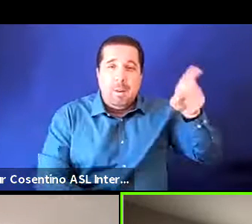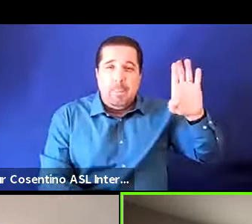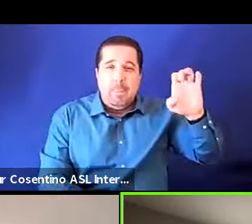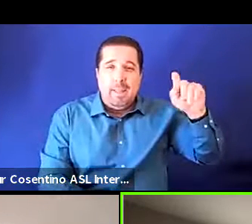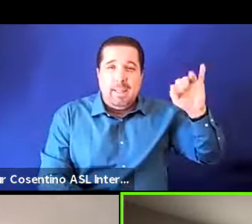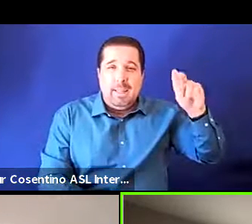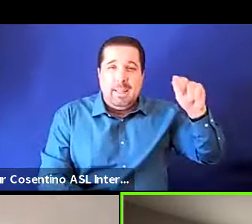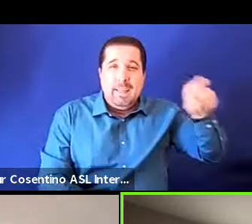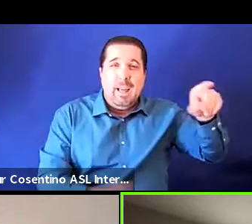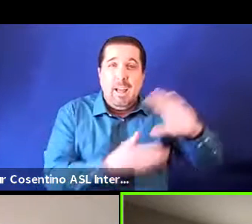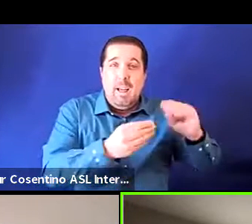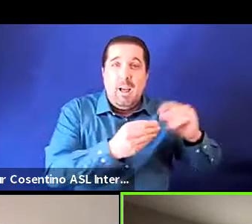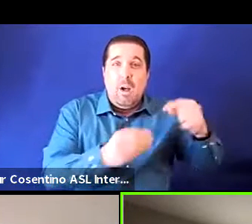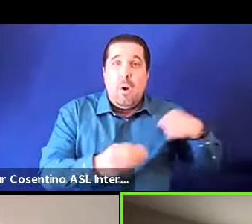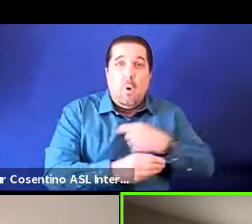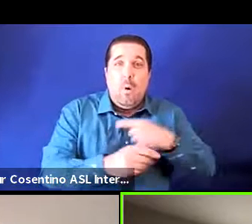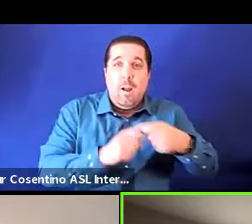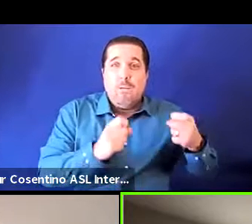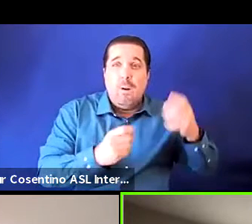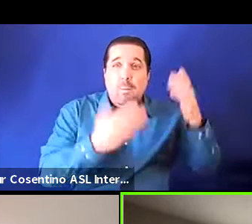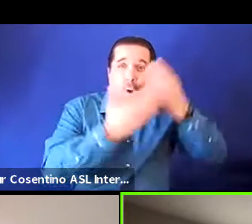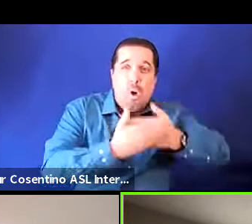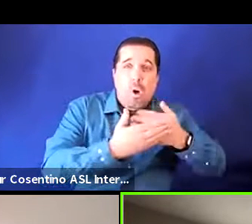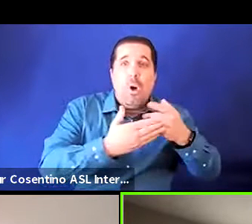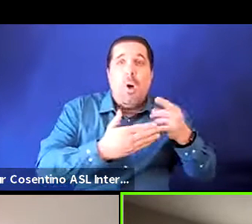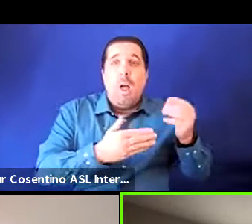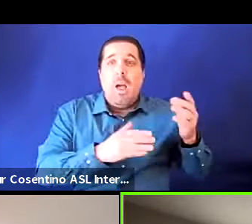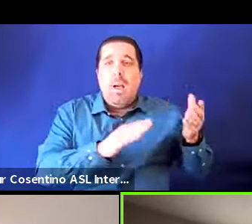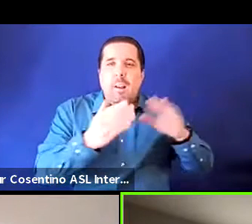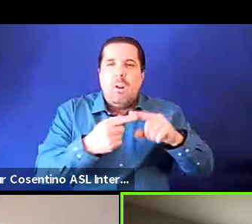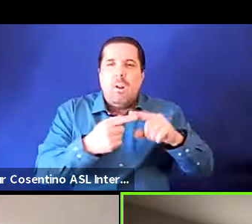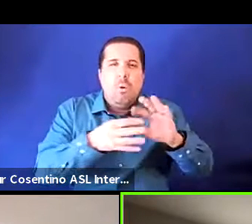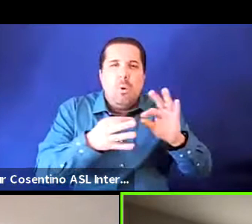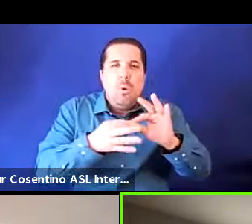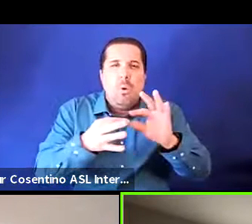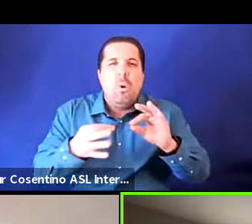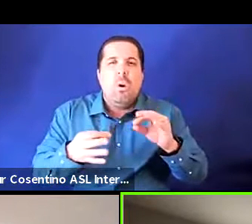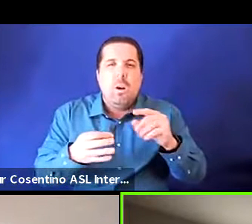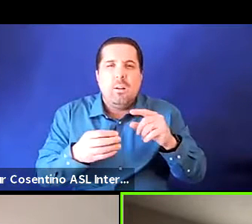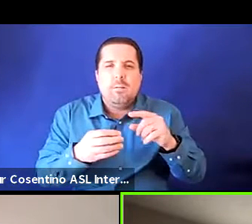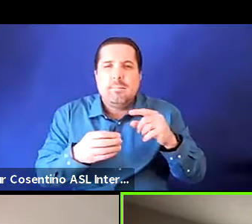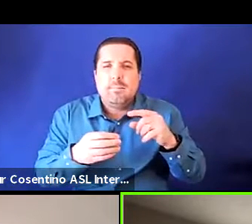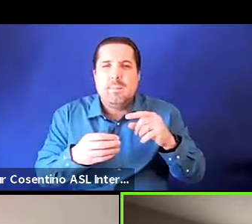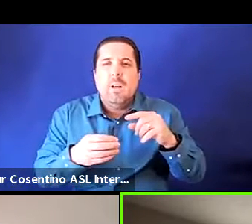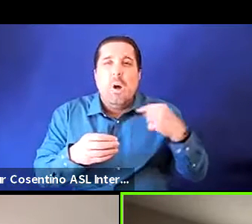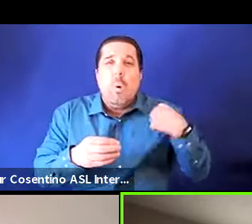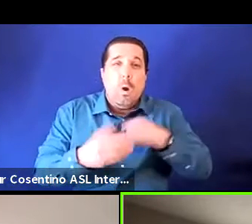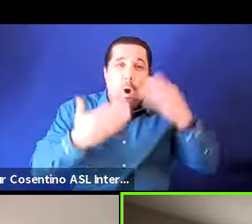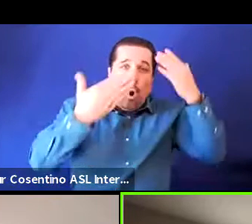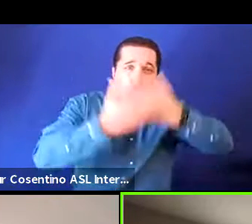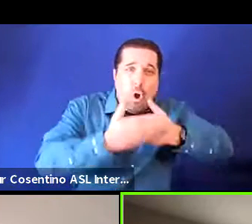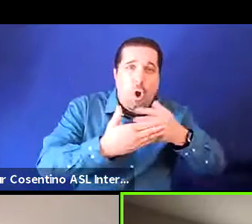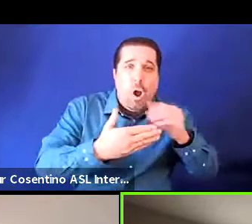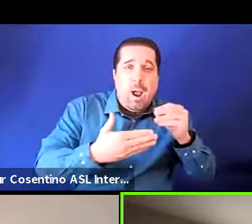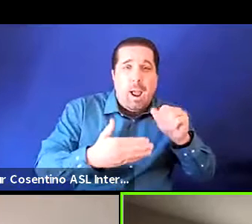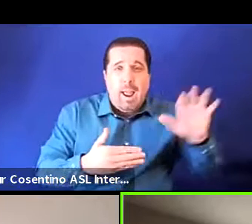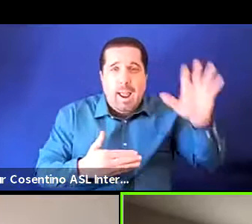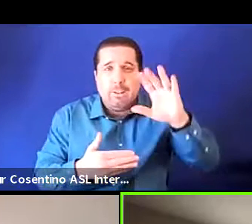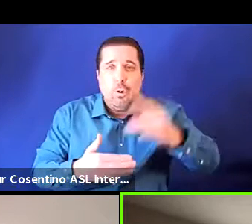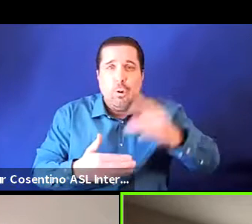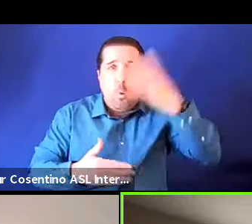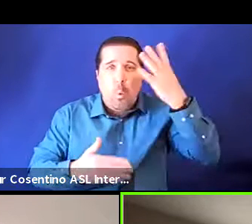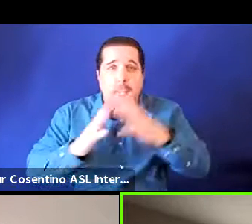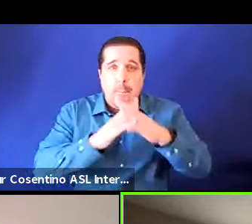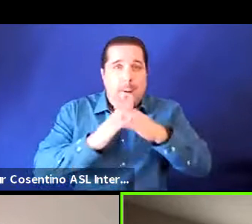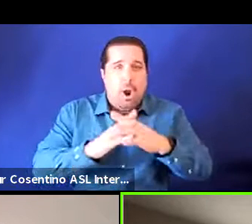dark, echoed from W.E.B. Du Bois, we who are dark can see America in a way that white Americans